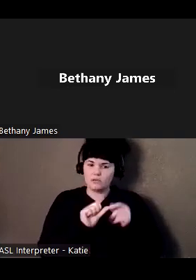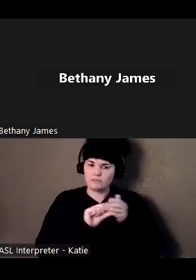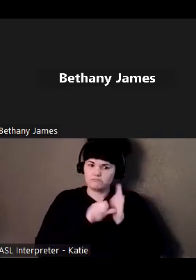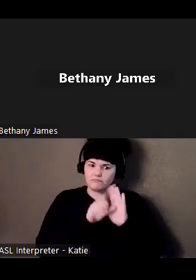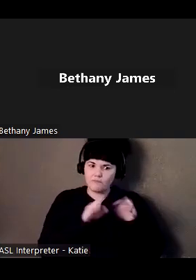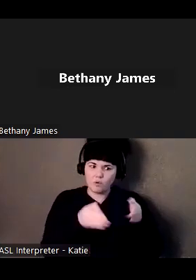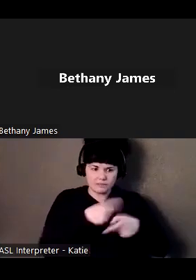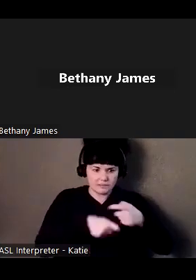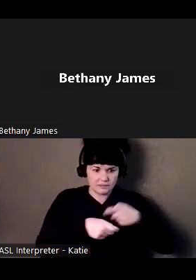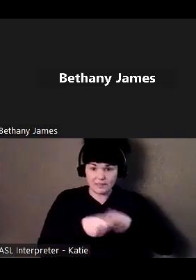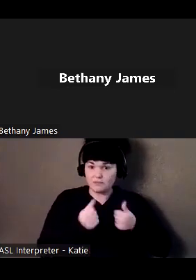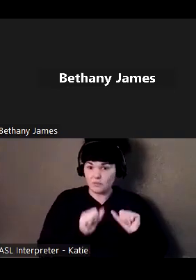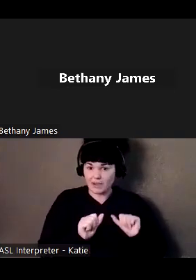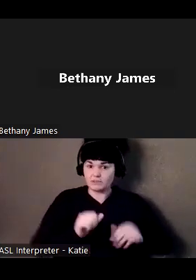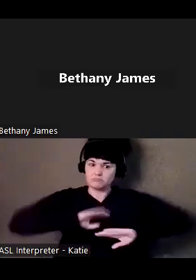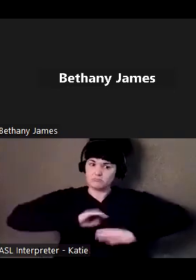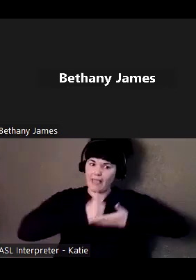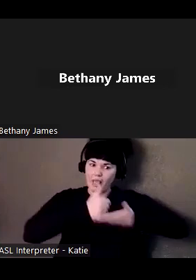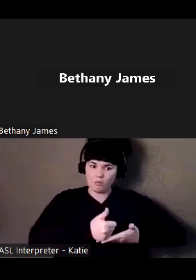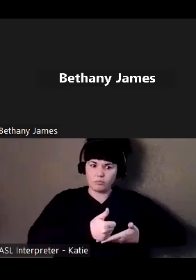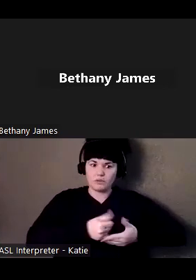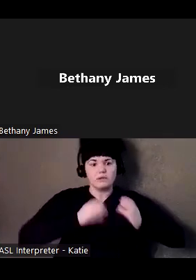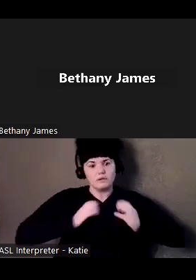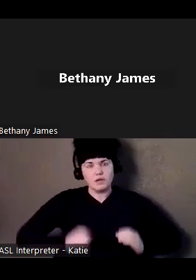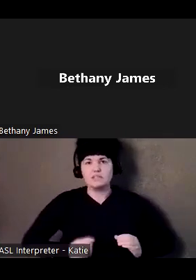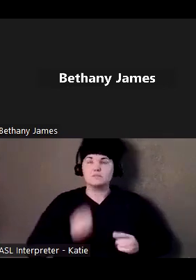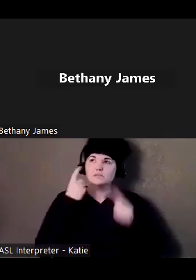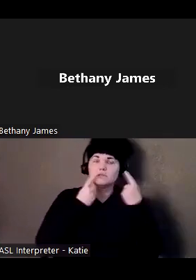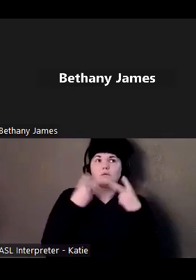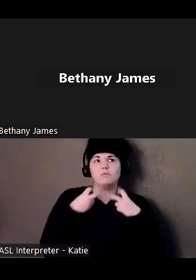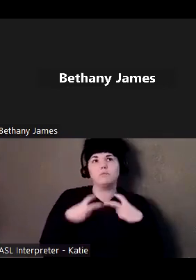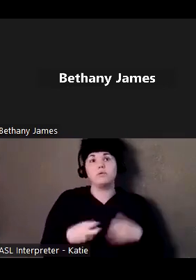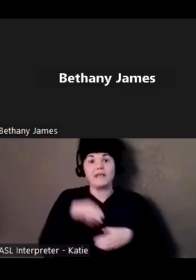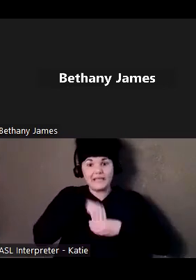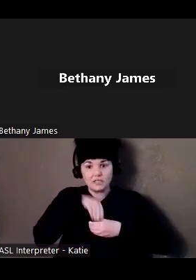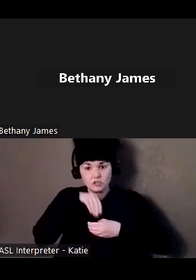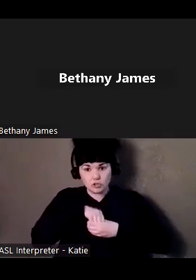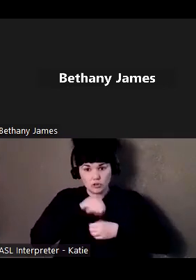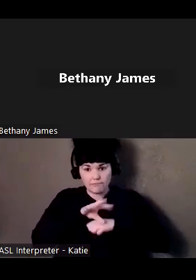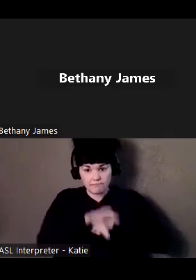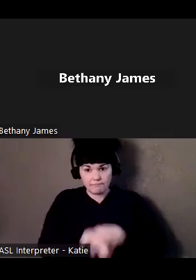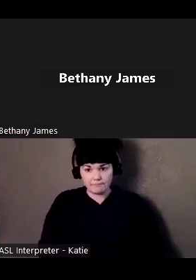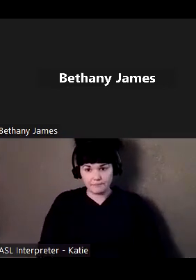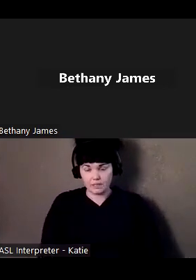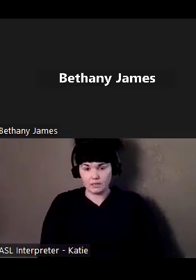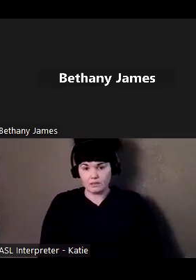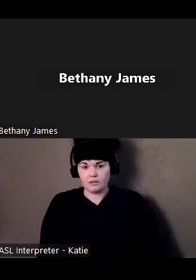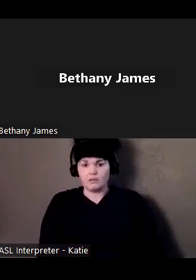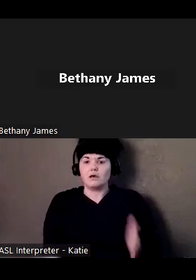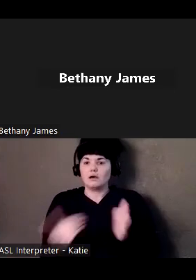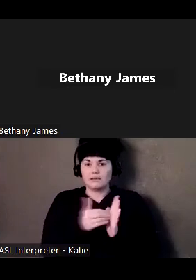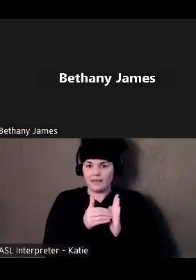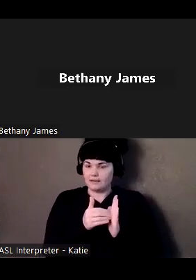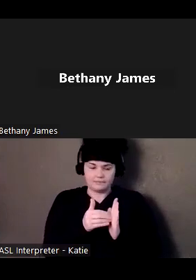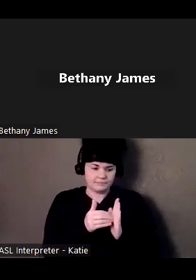adequately helping their customers or clients explore internal contributors. Again, let's not succumb